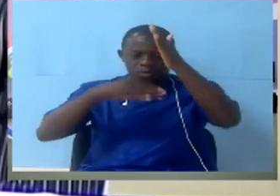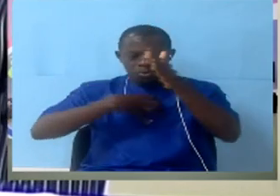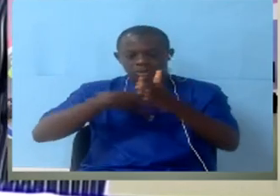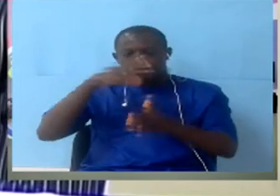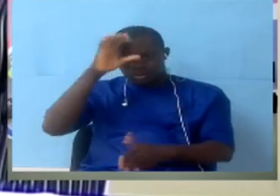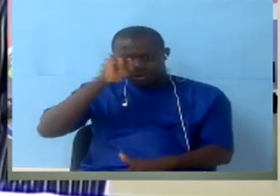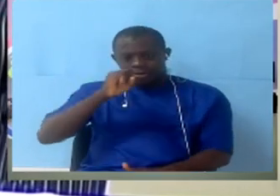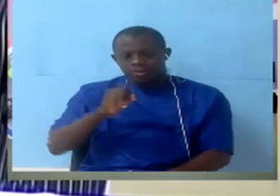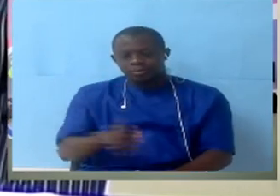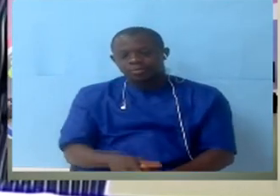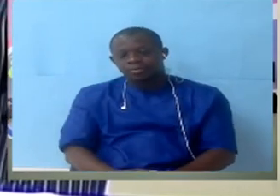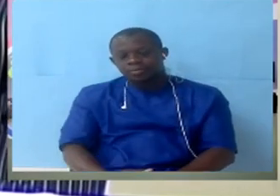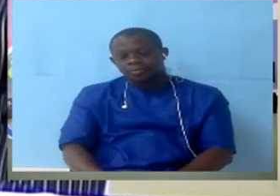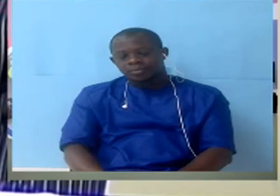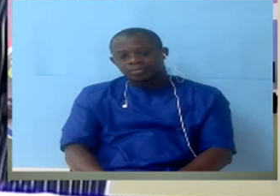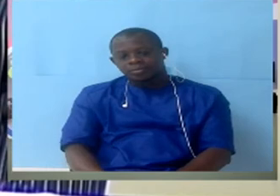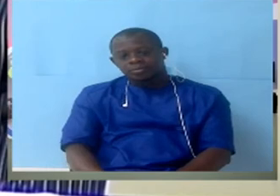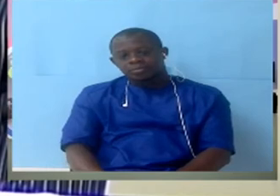bulwala nyinti ko